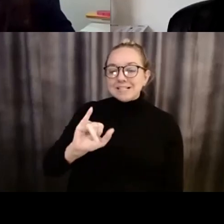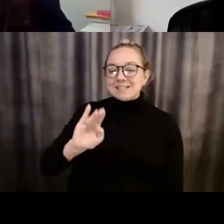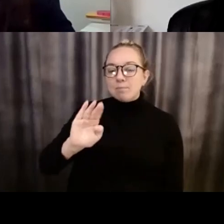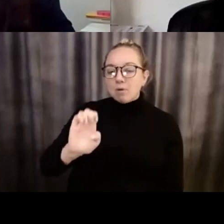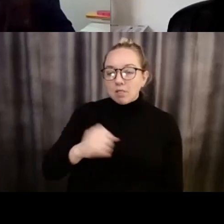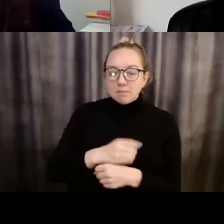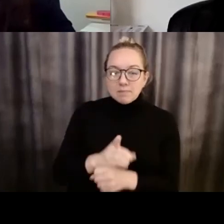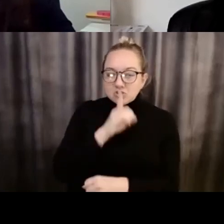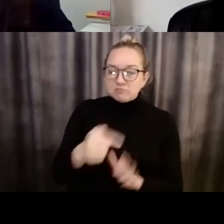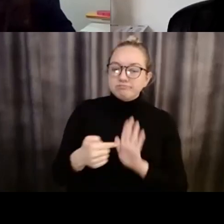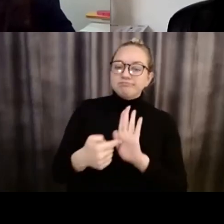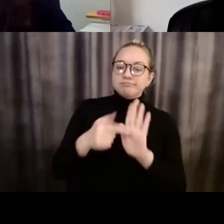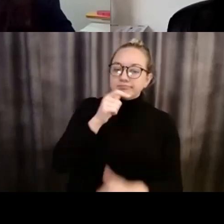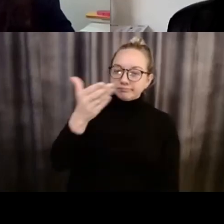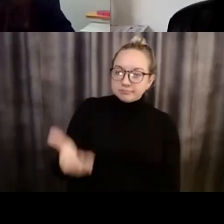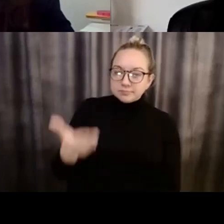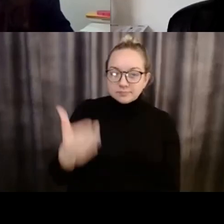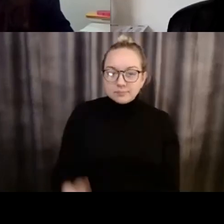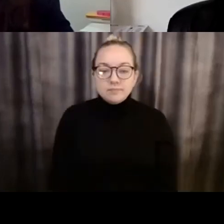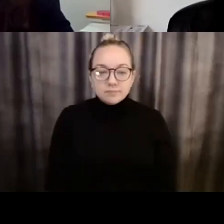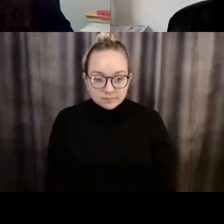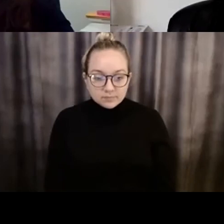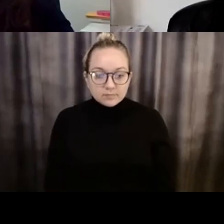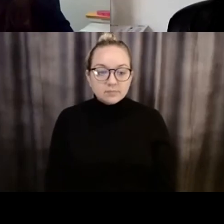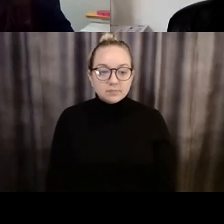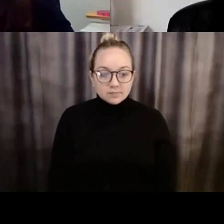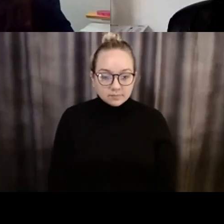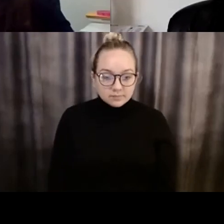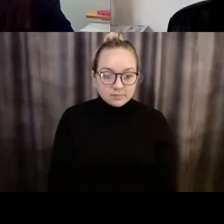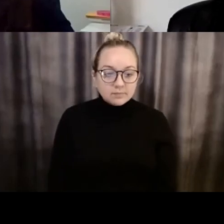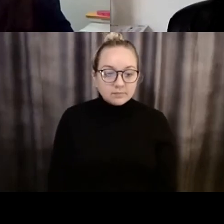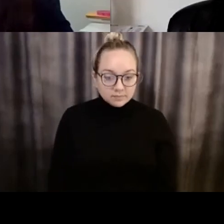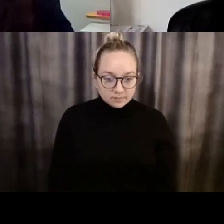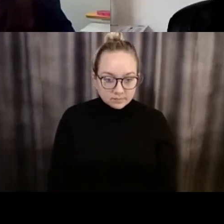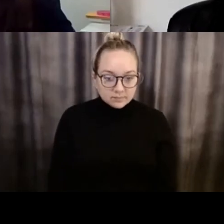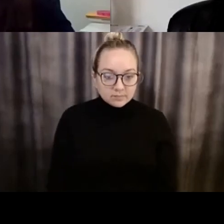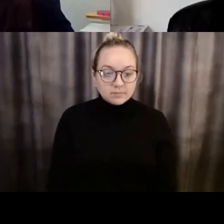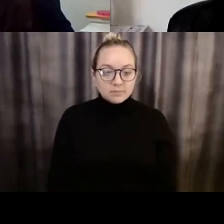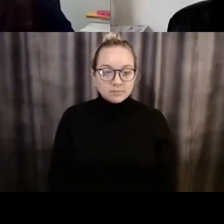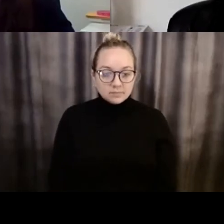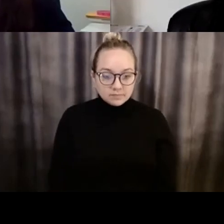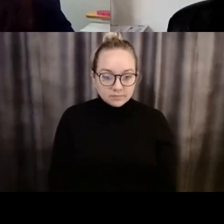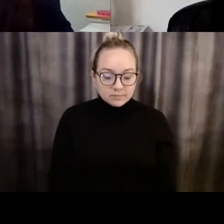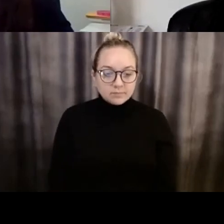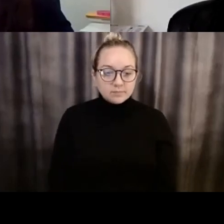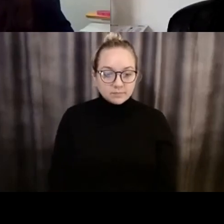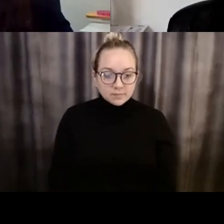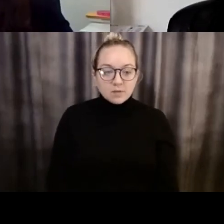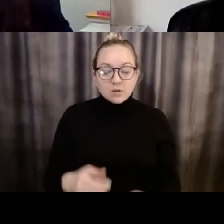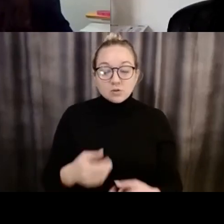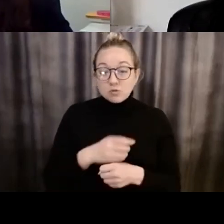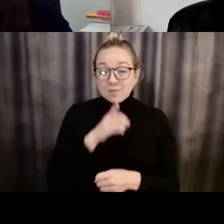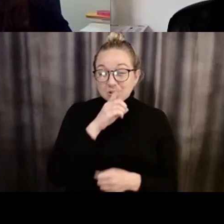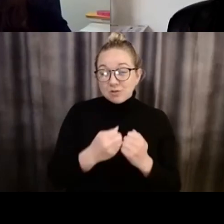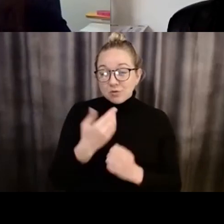pandemic, being a remote employee should not be synonym of not having opportunity, right? Opportunity is there. There are a lot of tools that you can